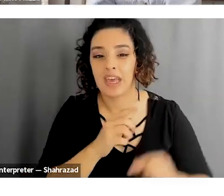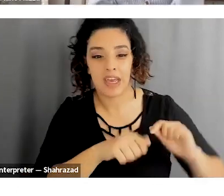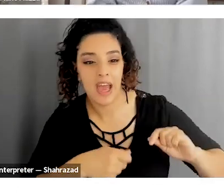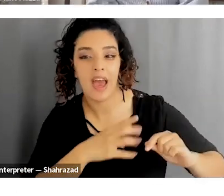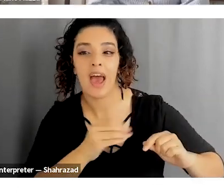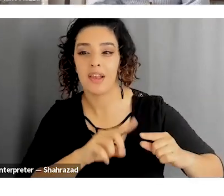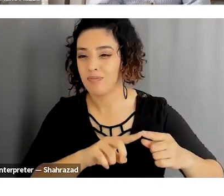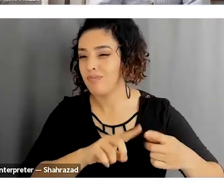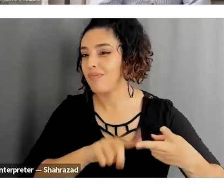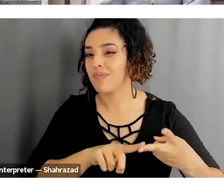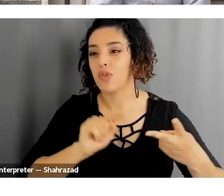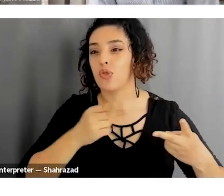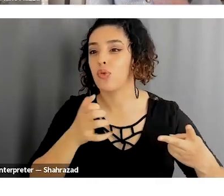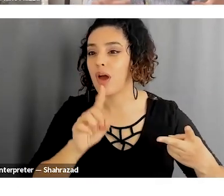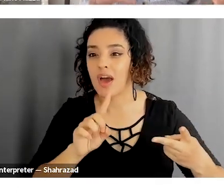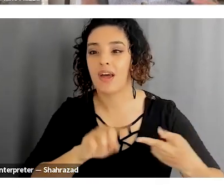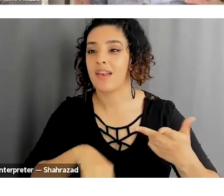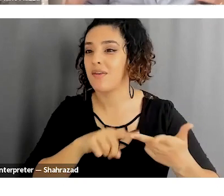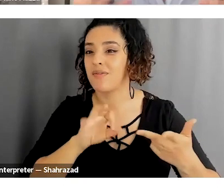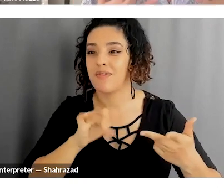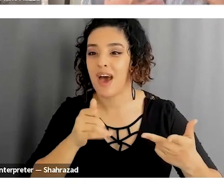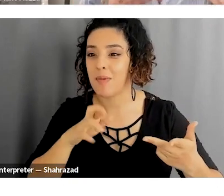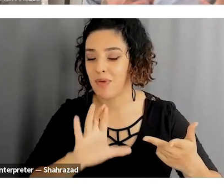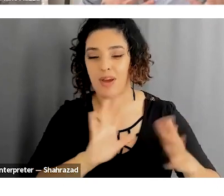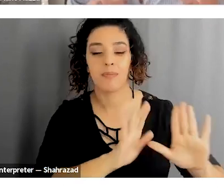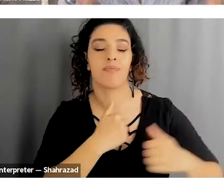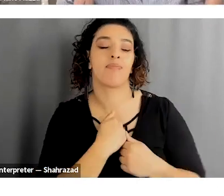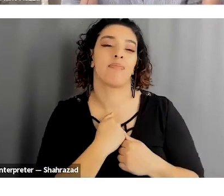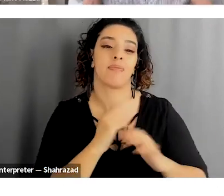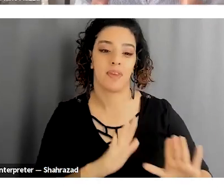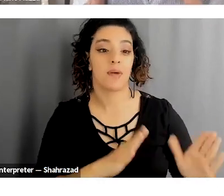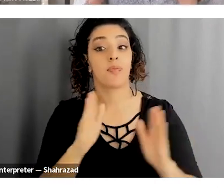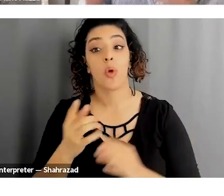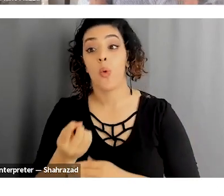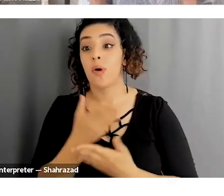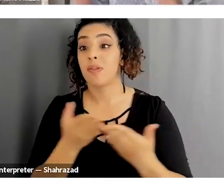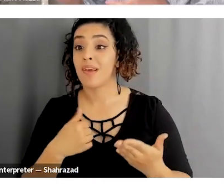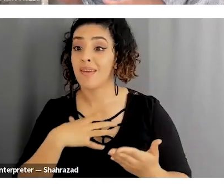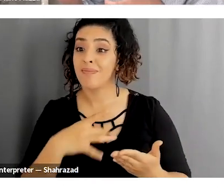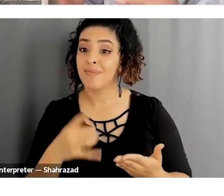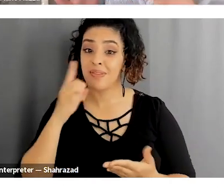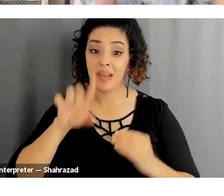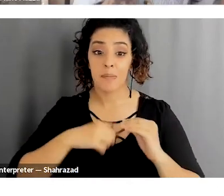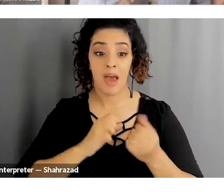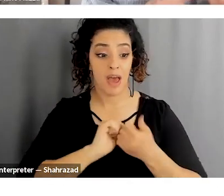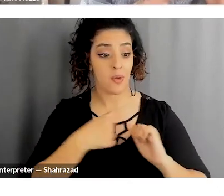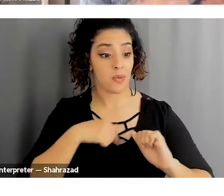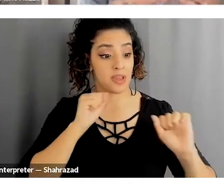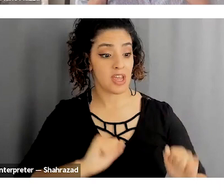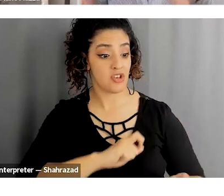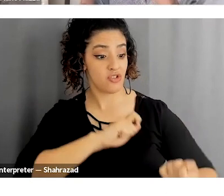So one idea is that I like to work with and like think about is converting synthetic dye houses